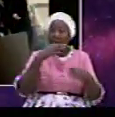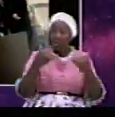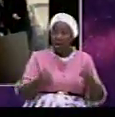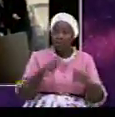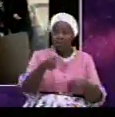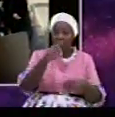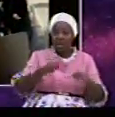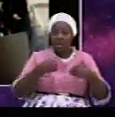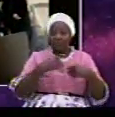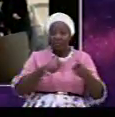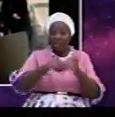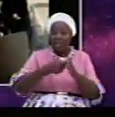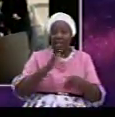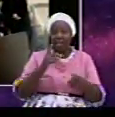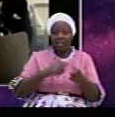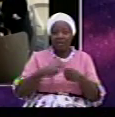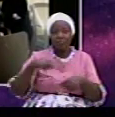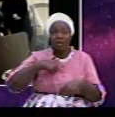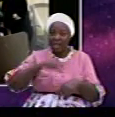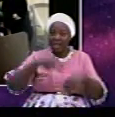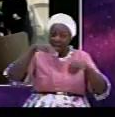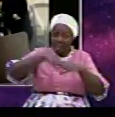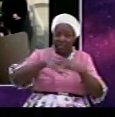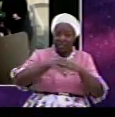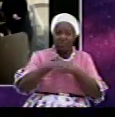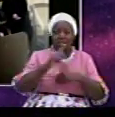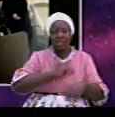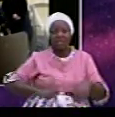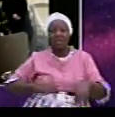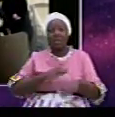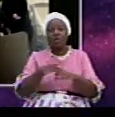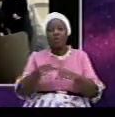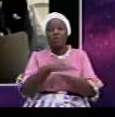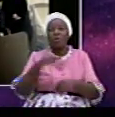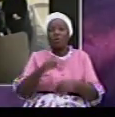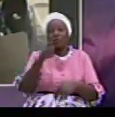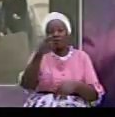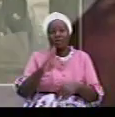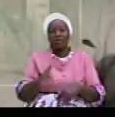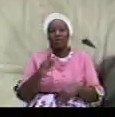can enter into the kingdom of God. You will enter today.